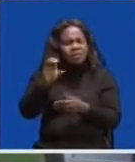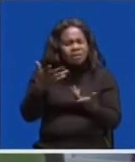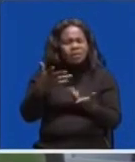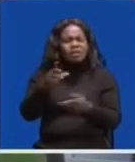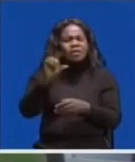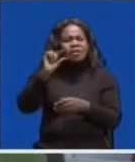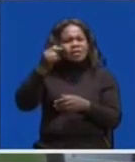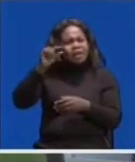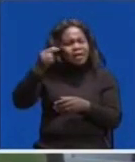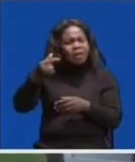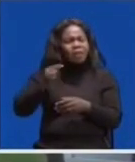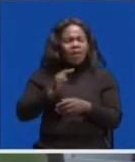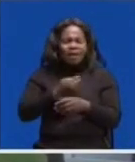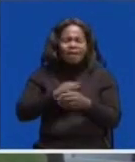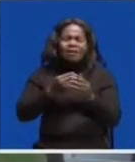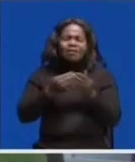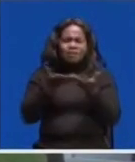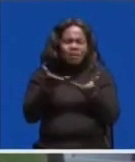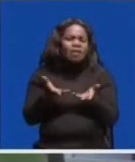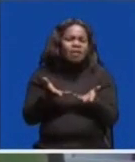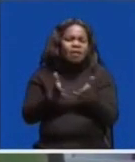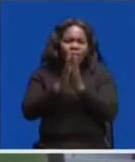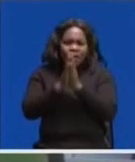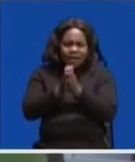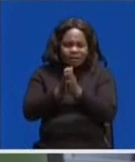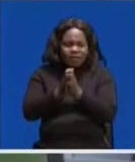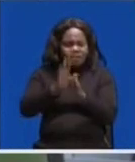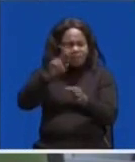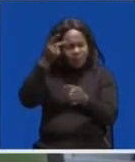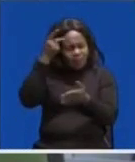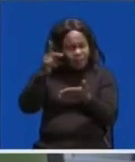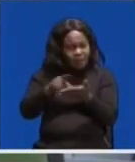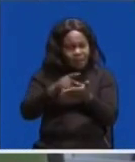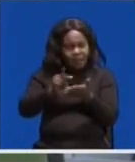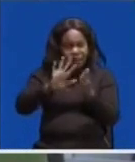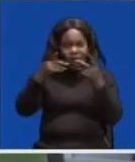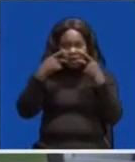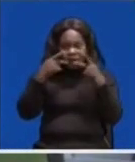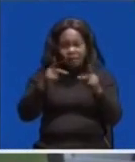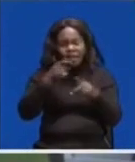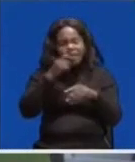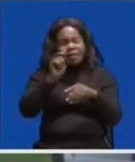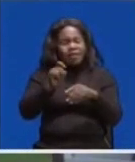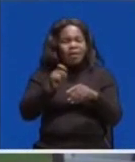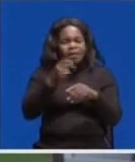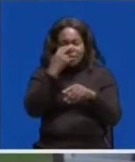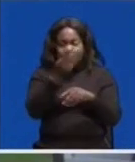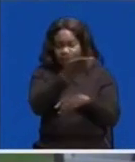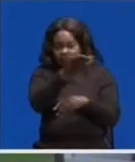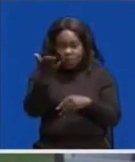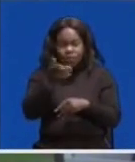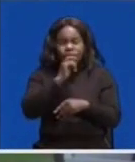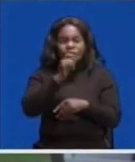concerned. And we are appealing to political players, to the public, that they must view you, the media personnel,